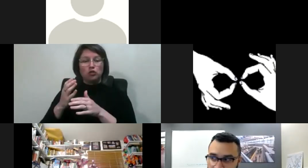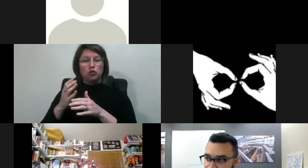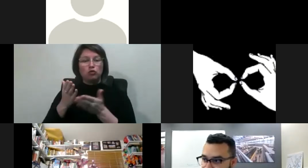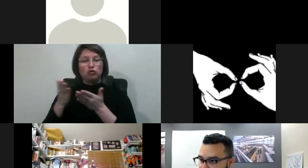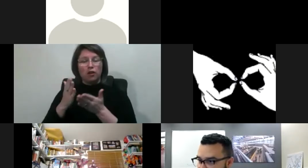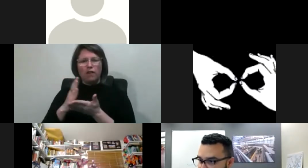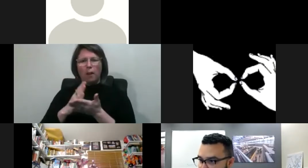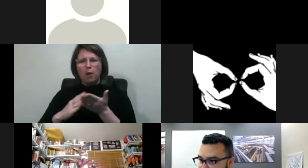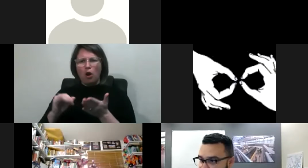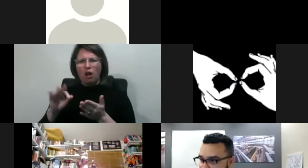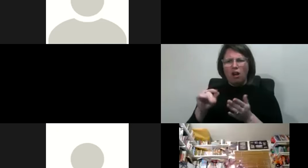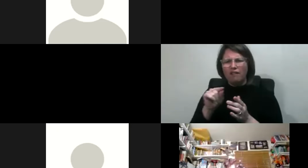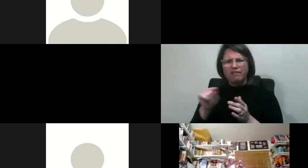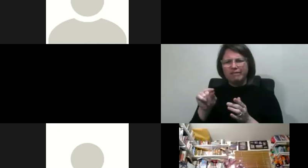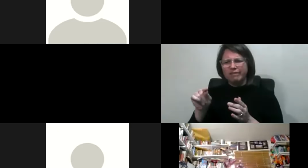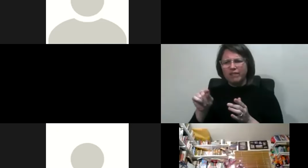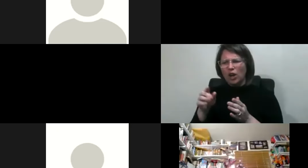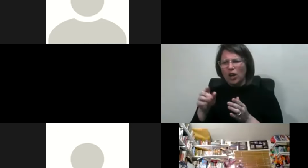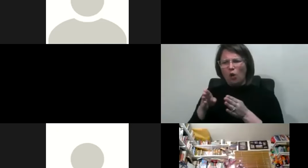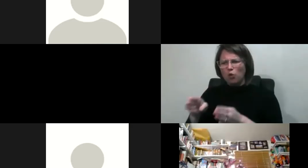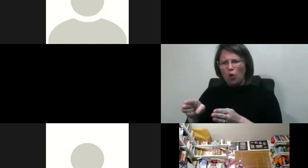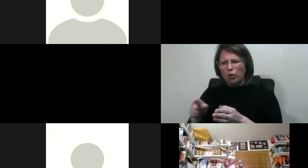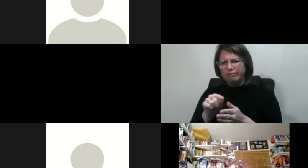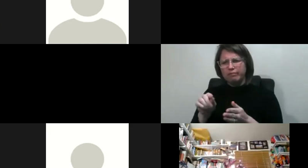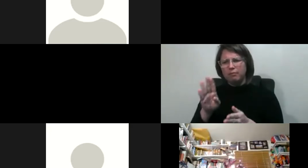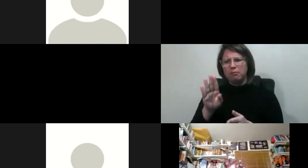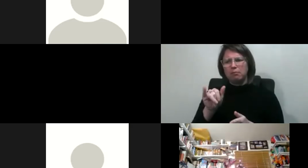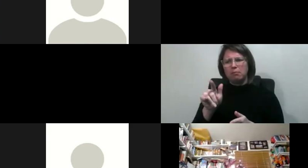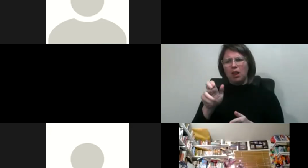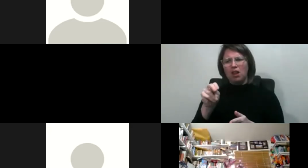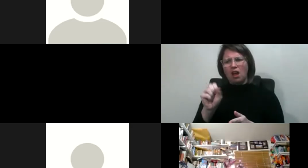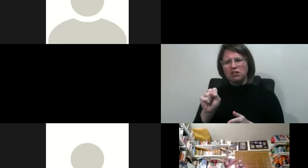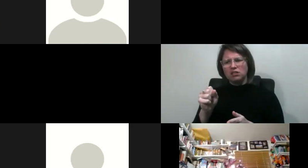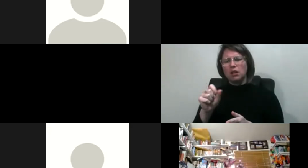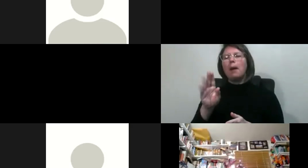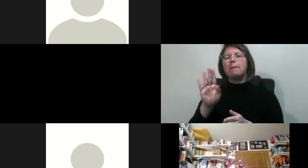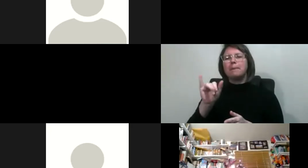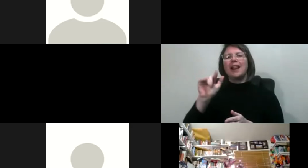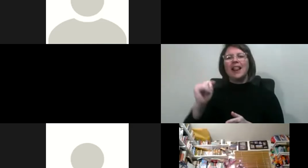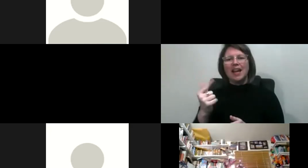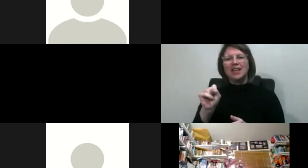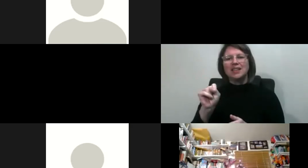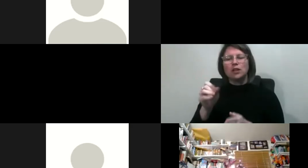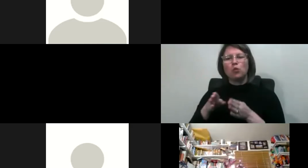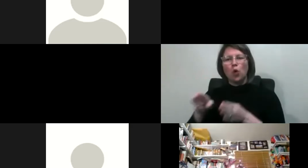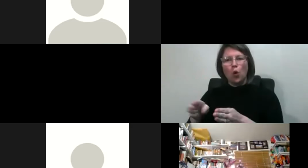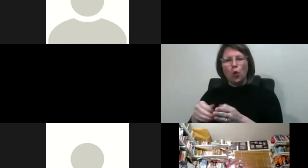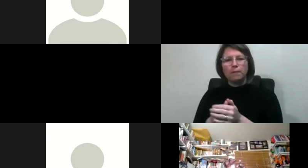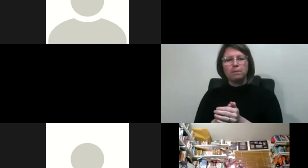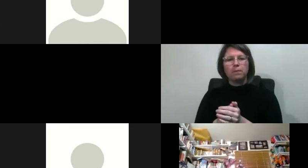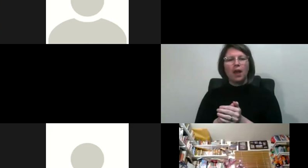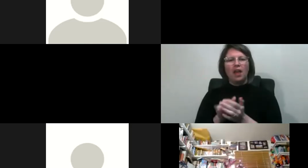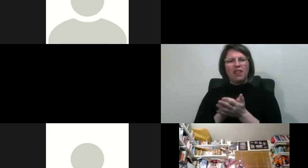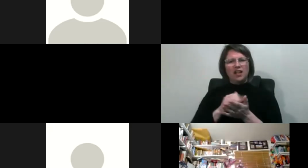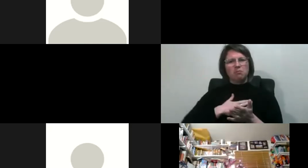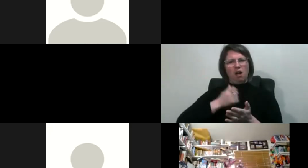Road to substitute for the loss of the route at 212. That is my understanding regarding the 217